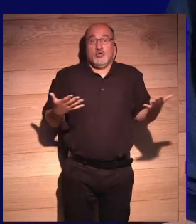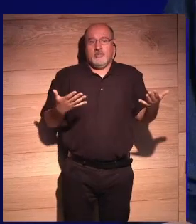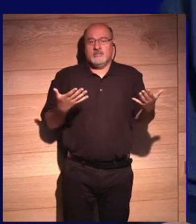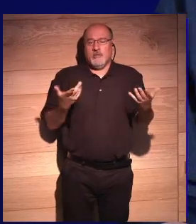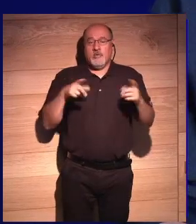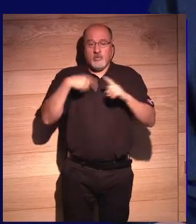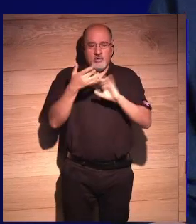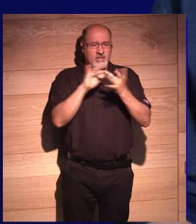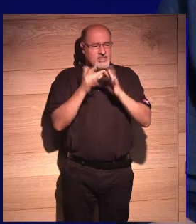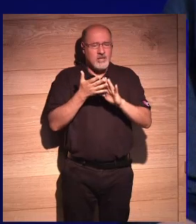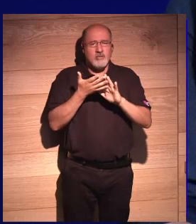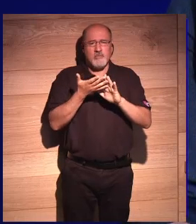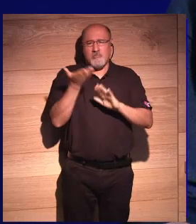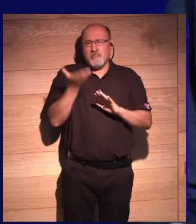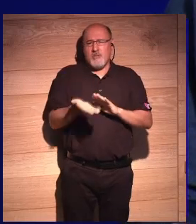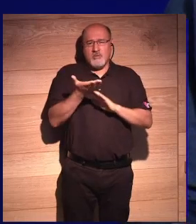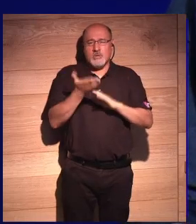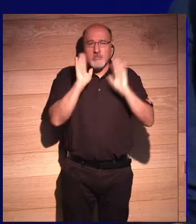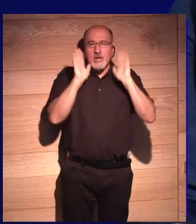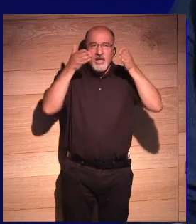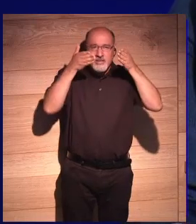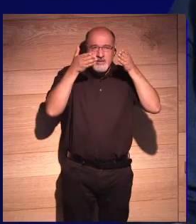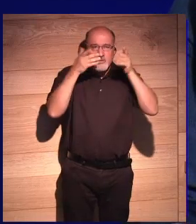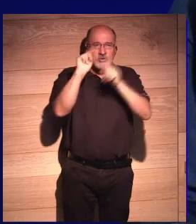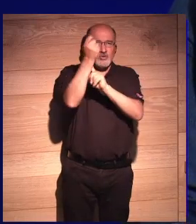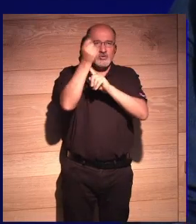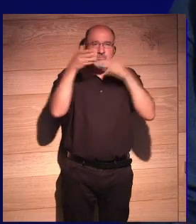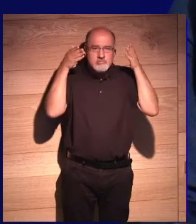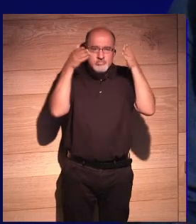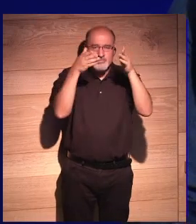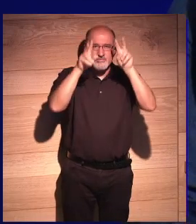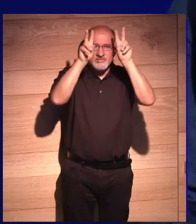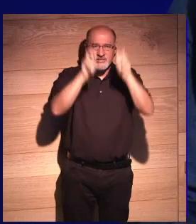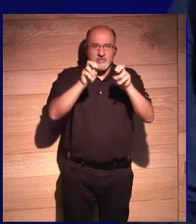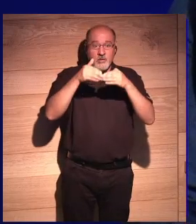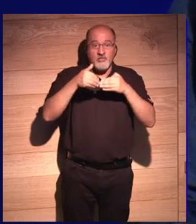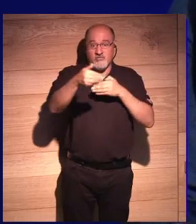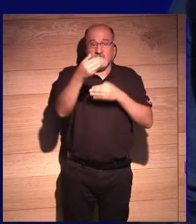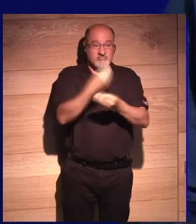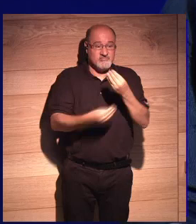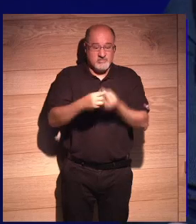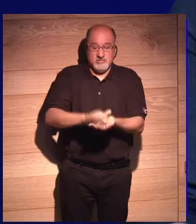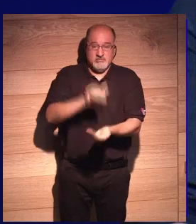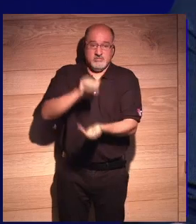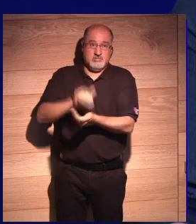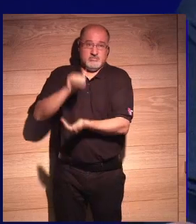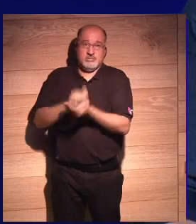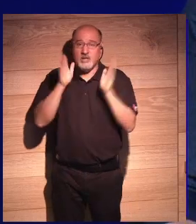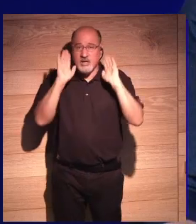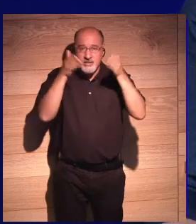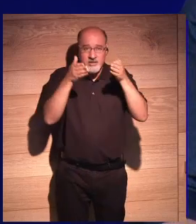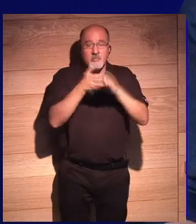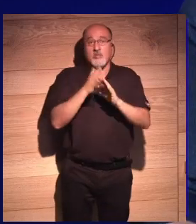that surprise factor in order to accomplish that level of attention and that effect on